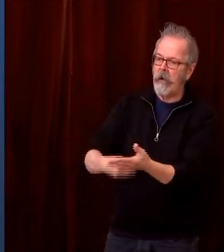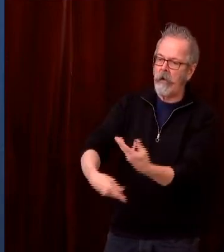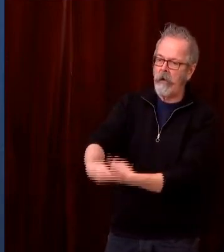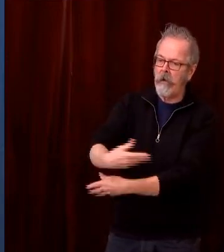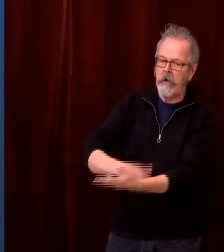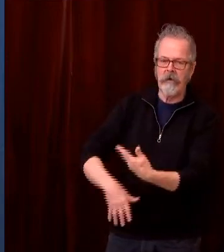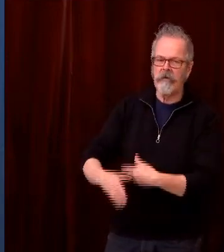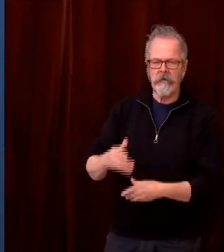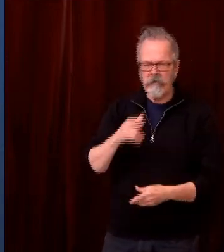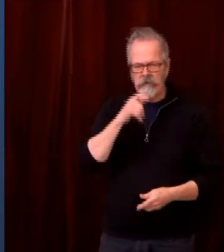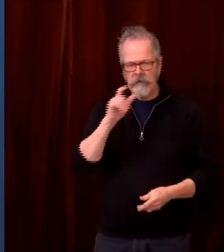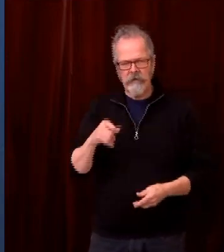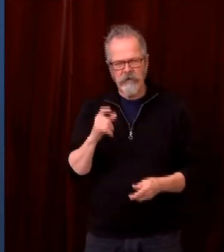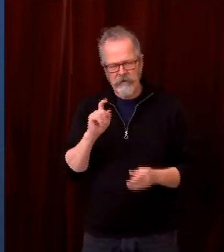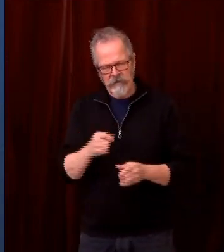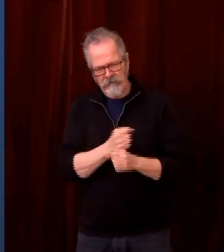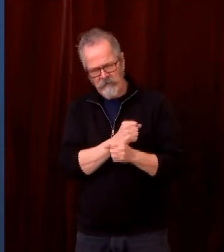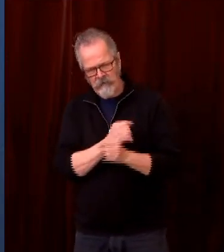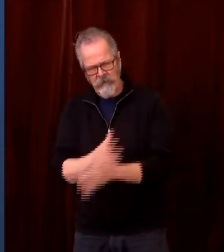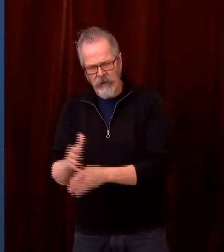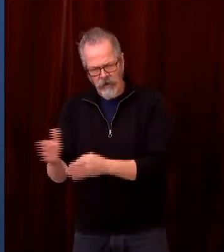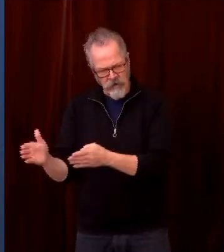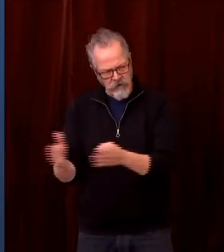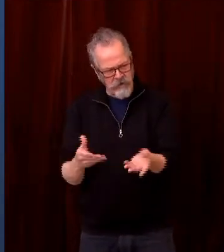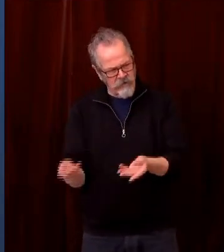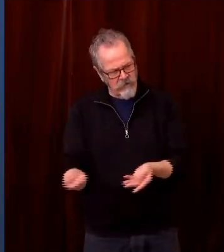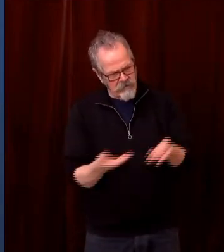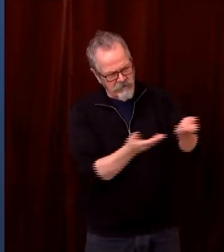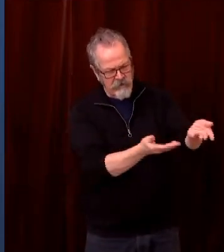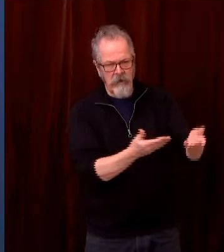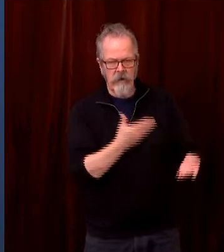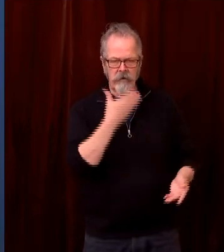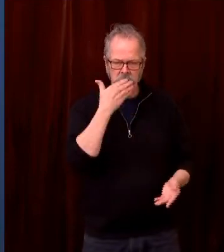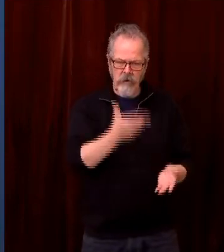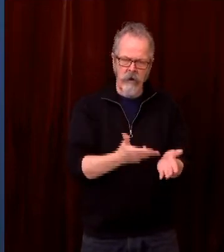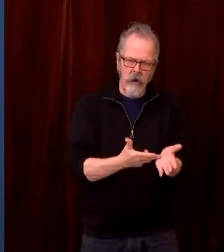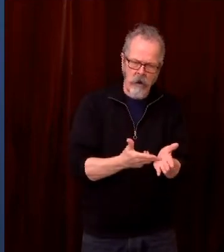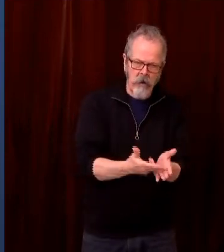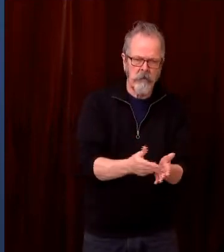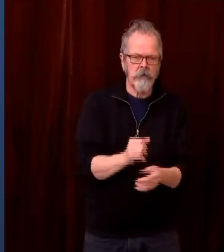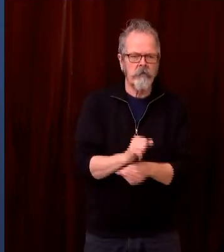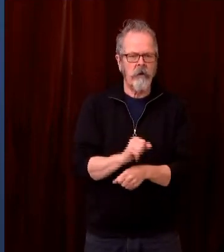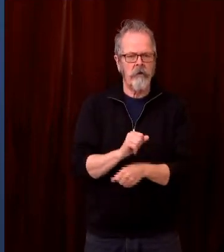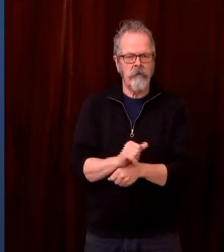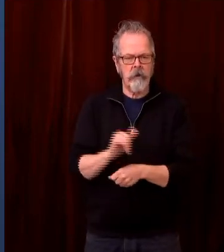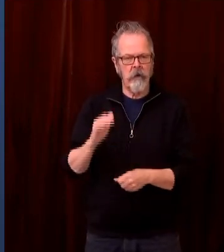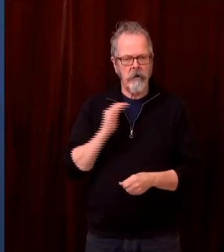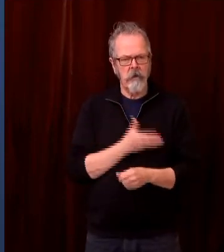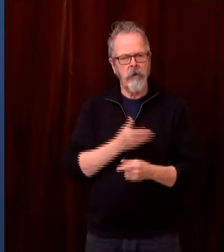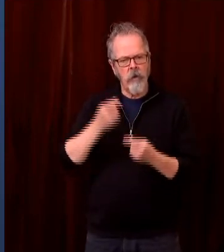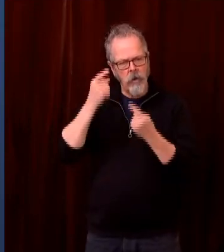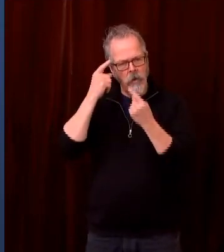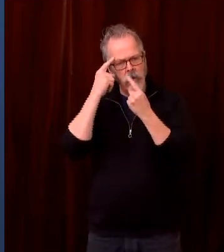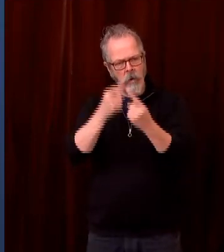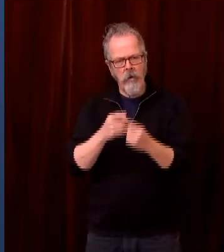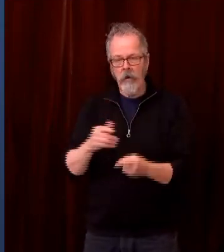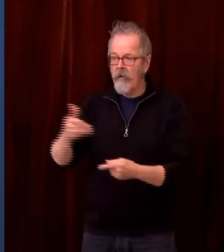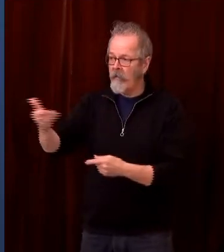of recidivism. That's one of the things. Secondly, we'll want someone to administer